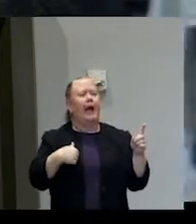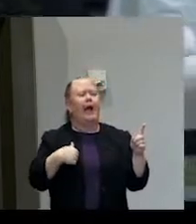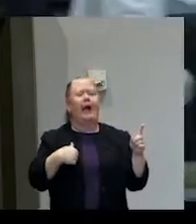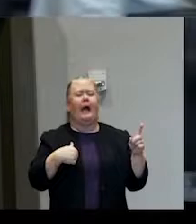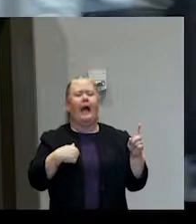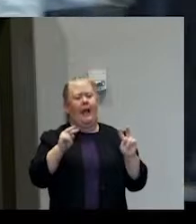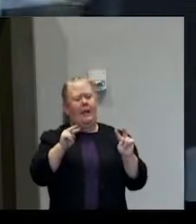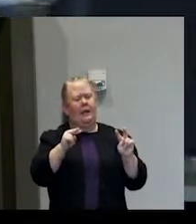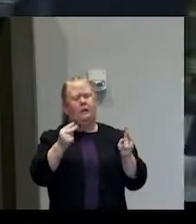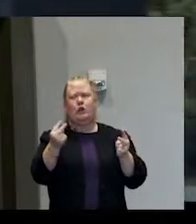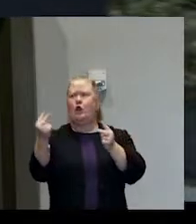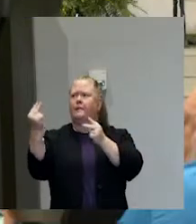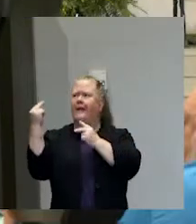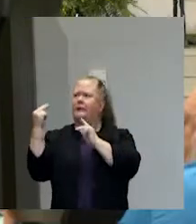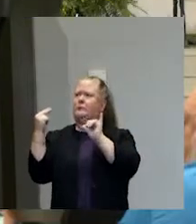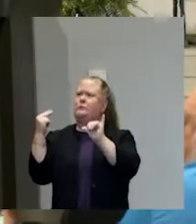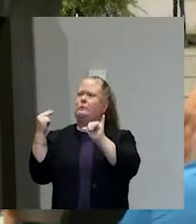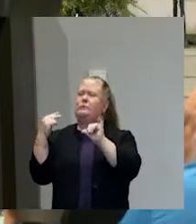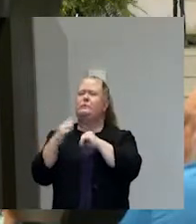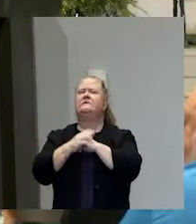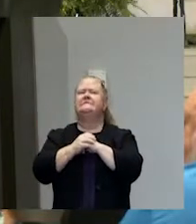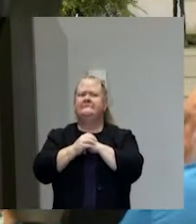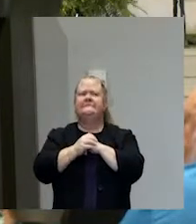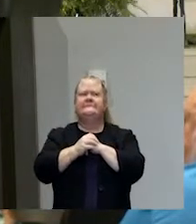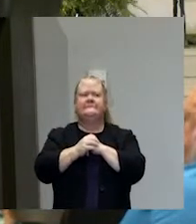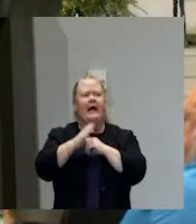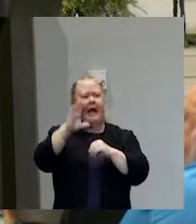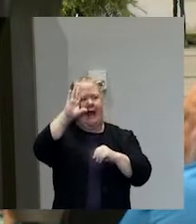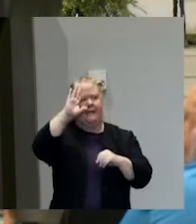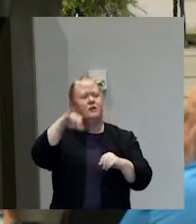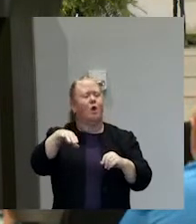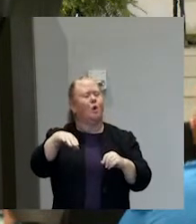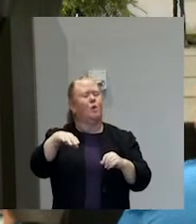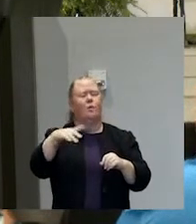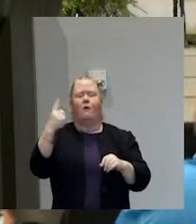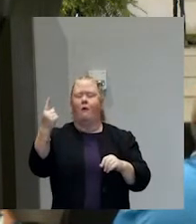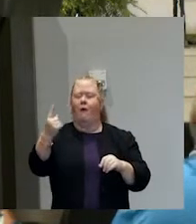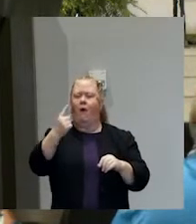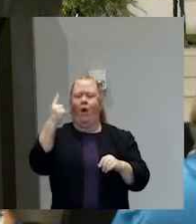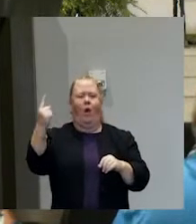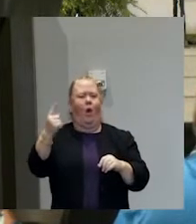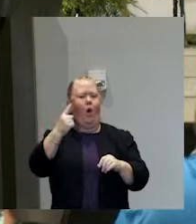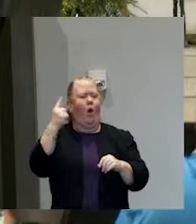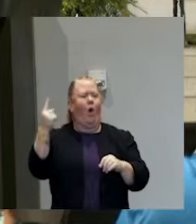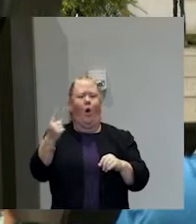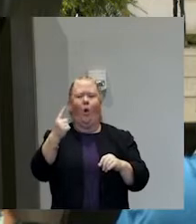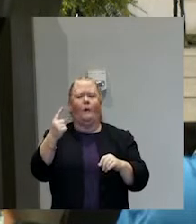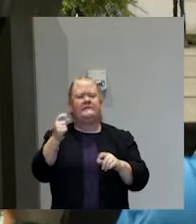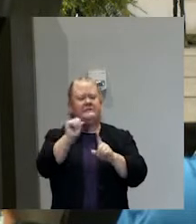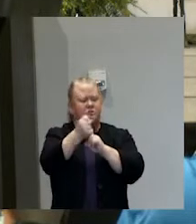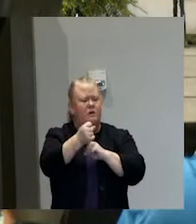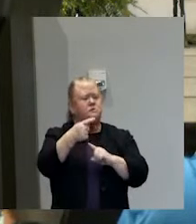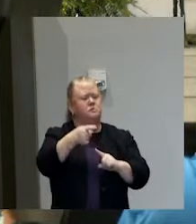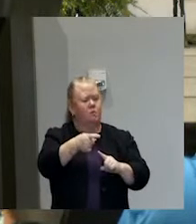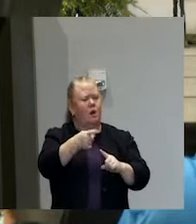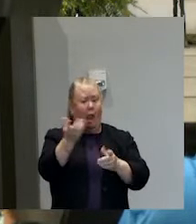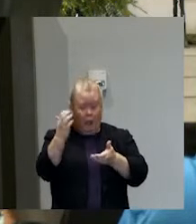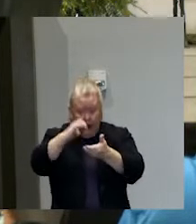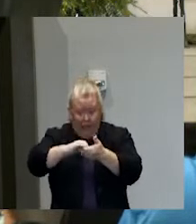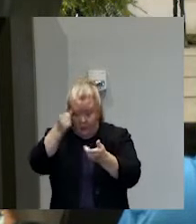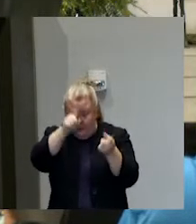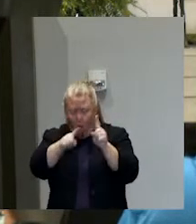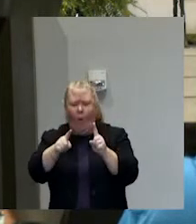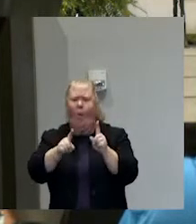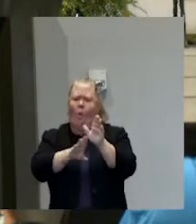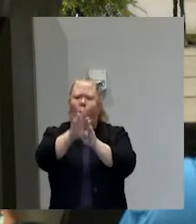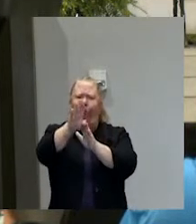Looking back, I'm realizing that I know that I always shined in situations where I could be collaborative. I